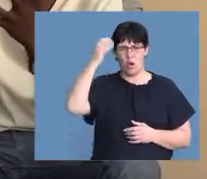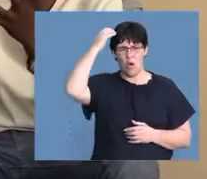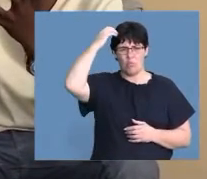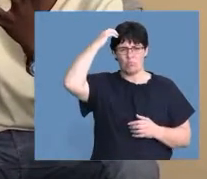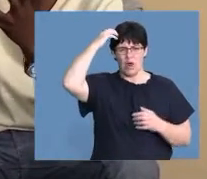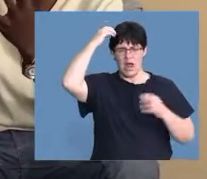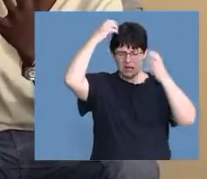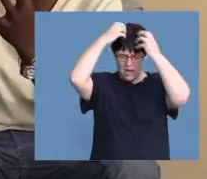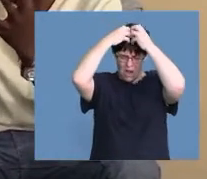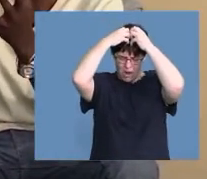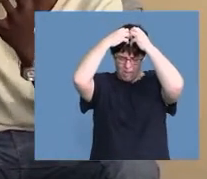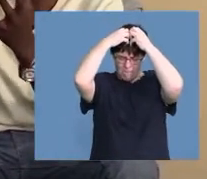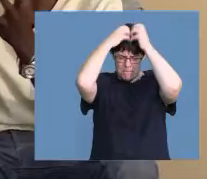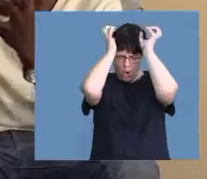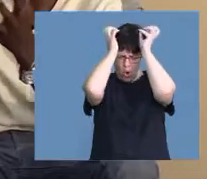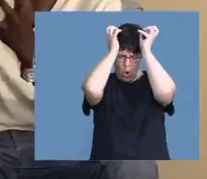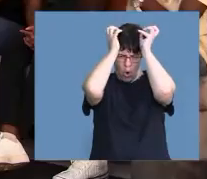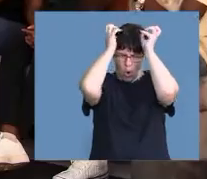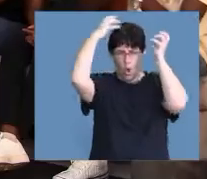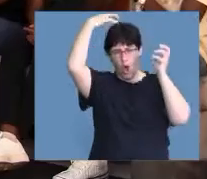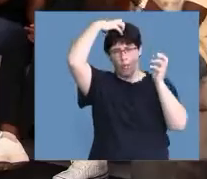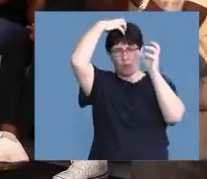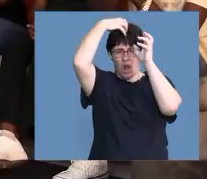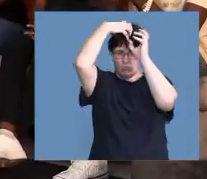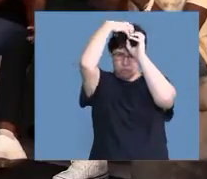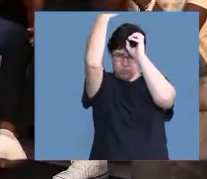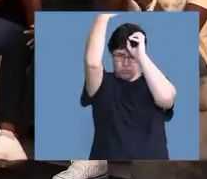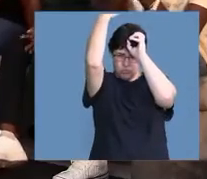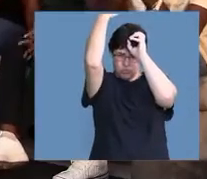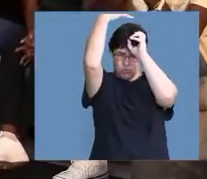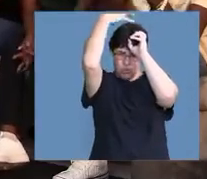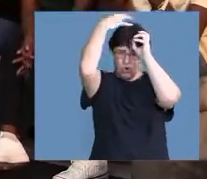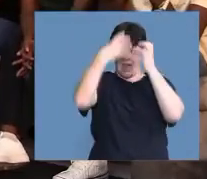your skull and it's bouncing between